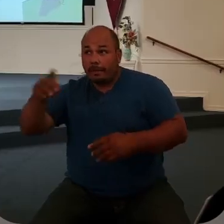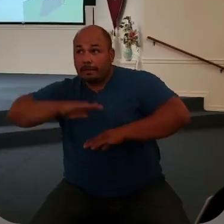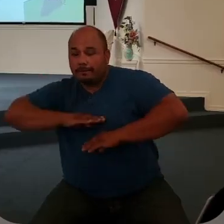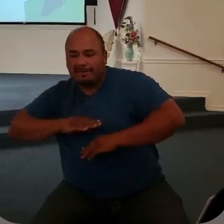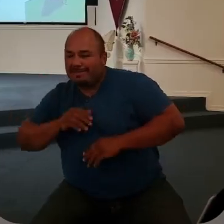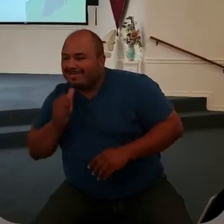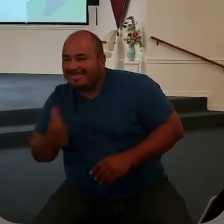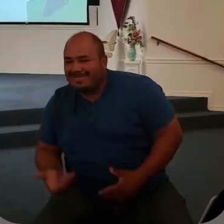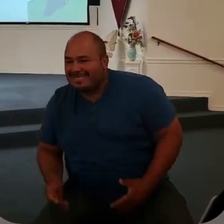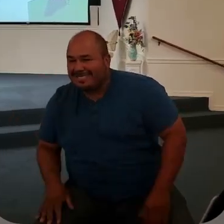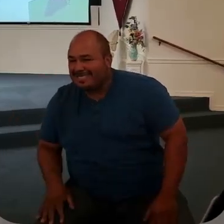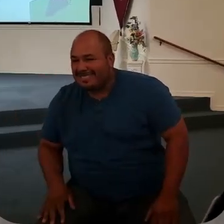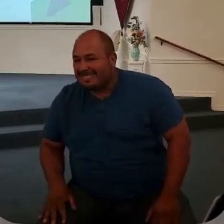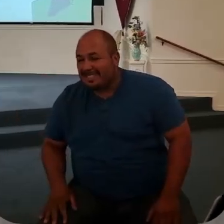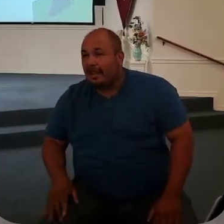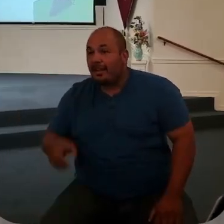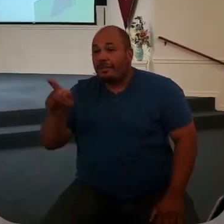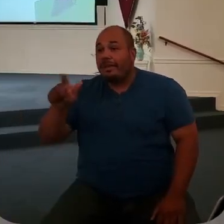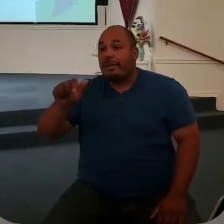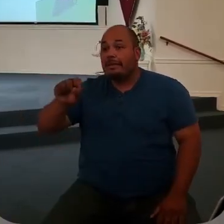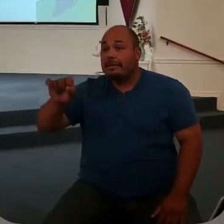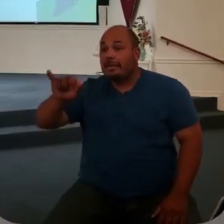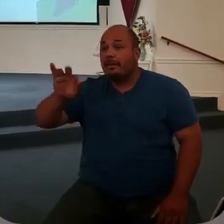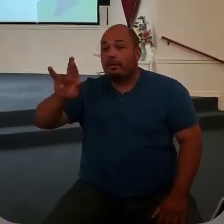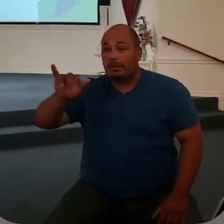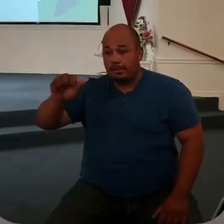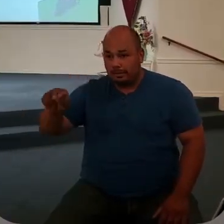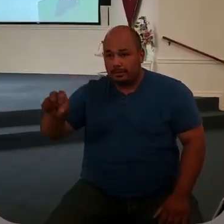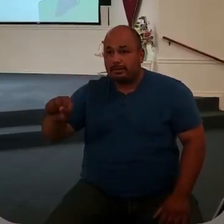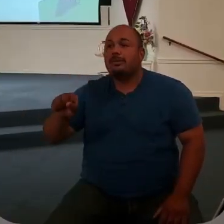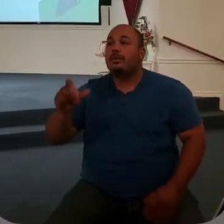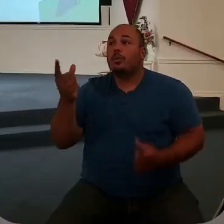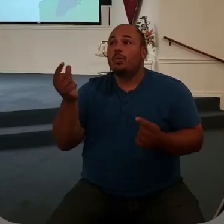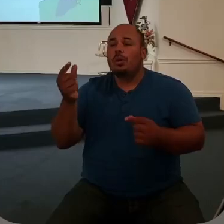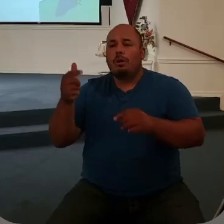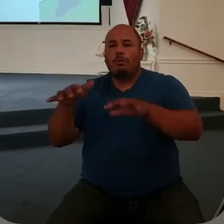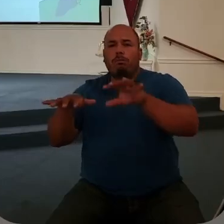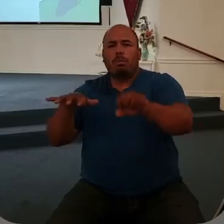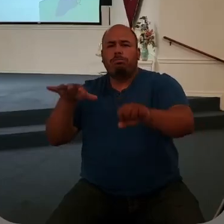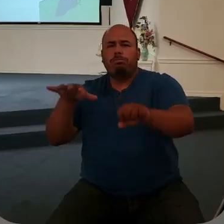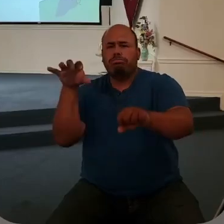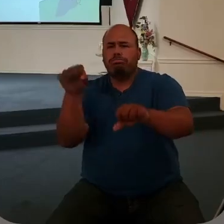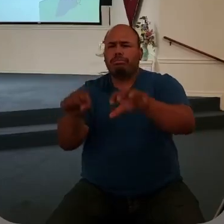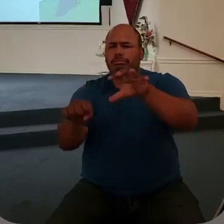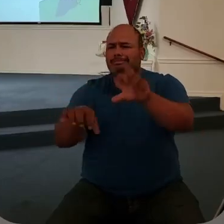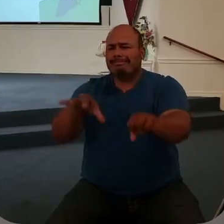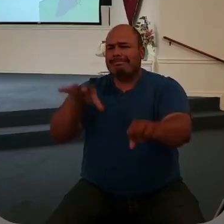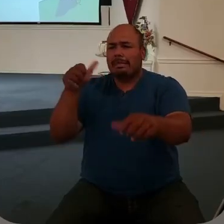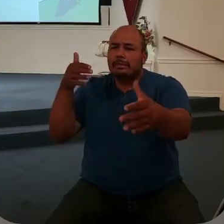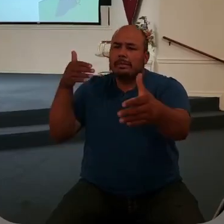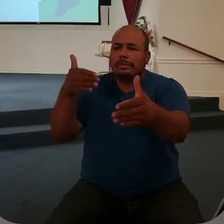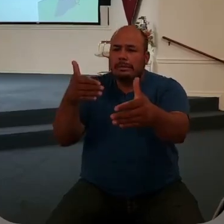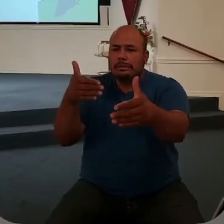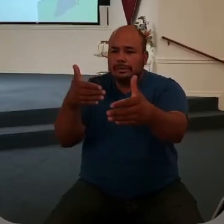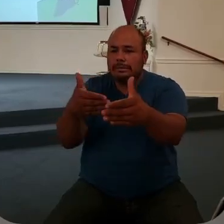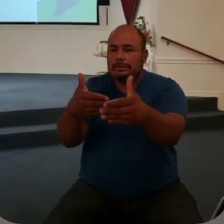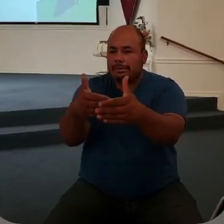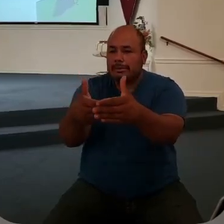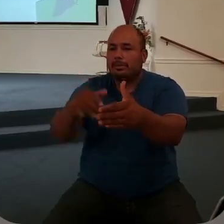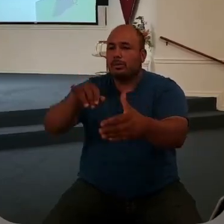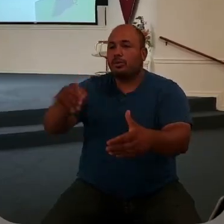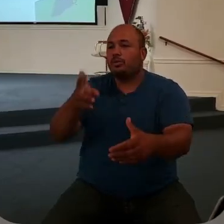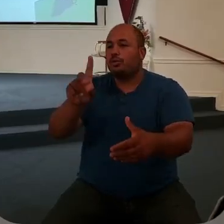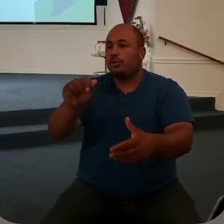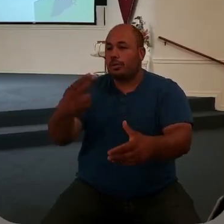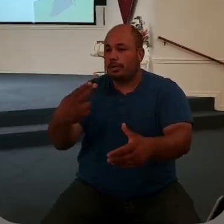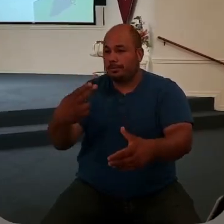Assyrians happily took all that wealth and just kept coming for Hezekiah and Judah. And